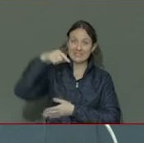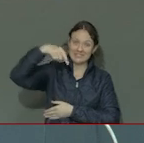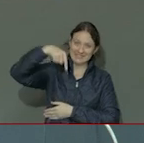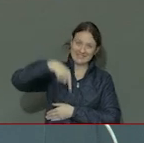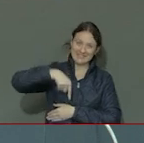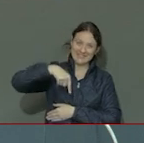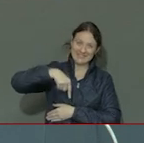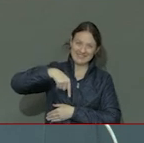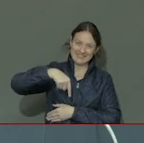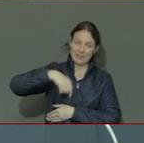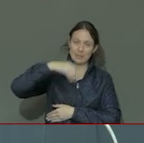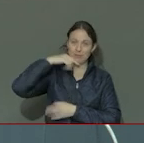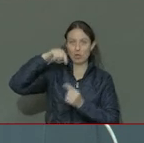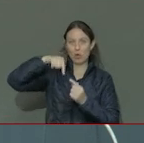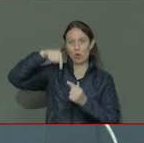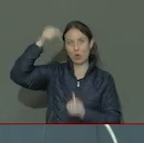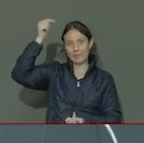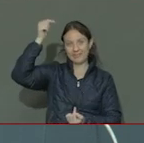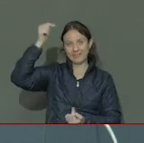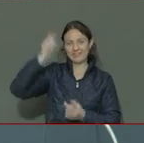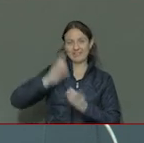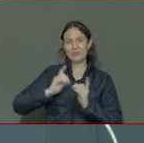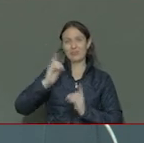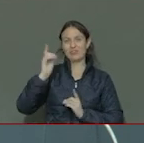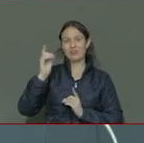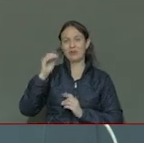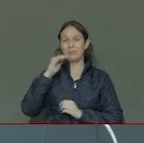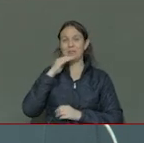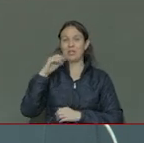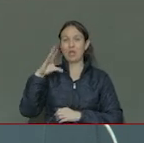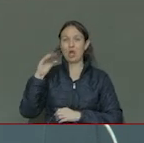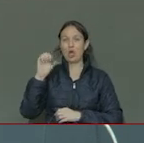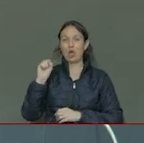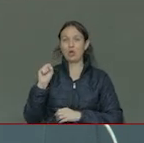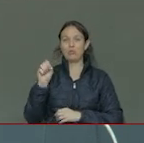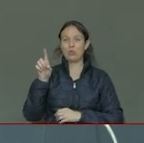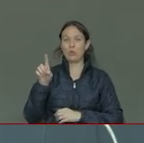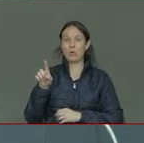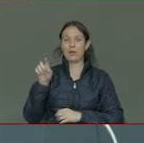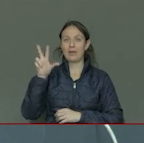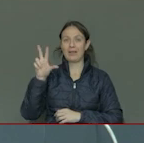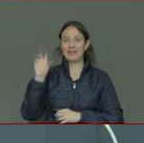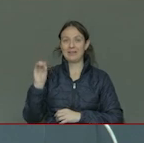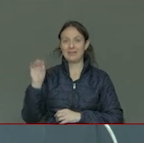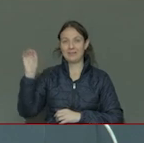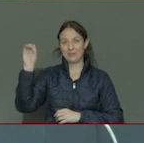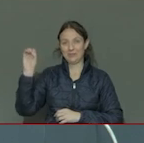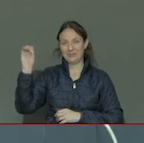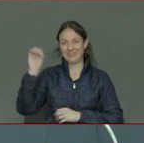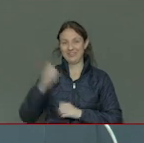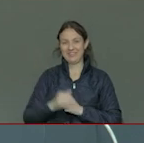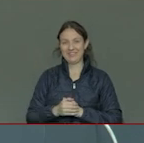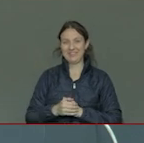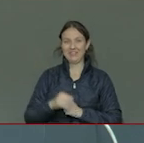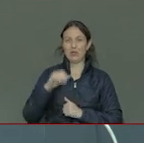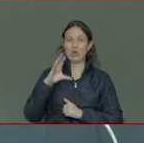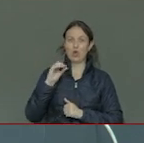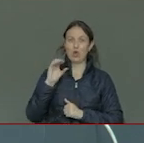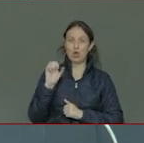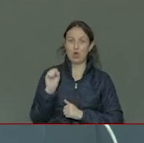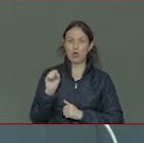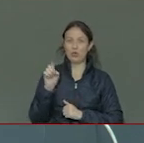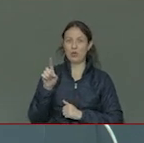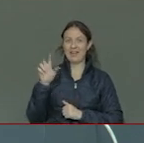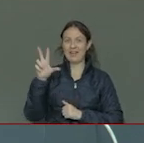they opposite directions, so it's cos 180 degrees. So that cos 180 makes it